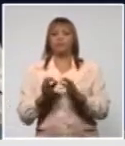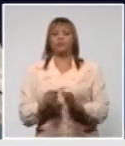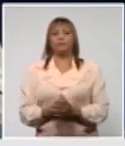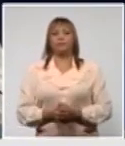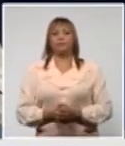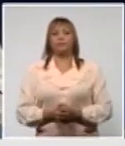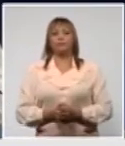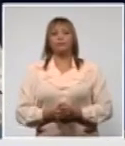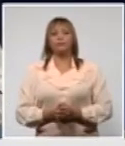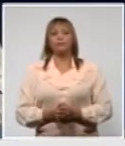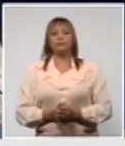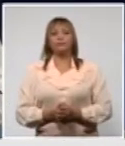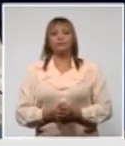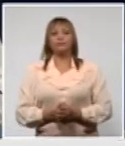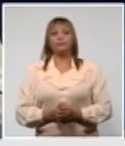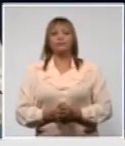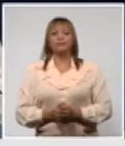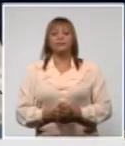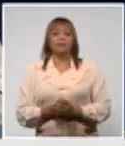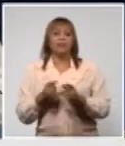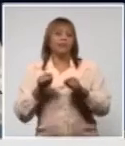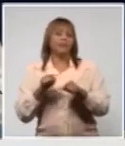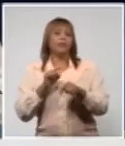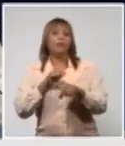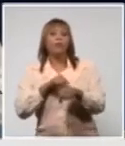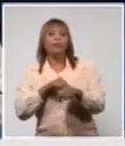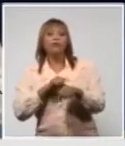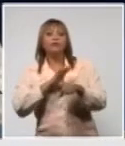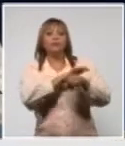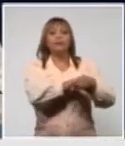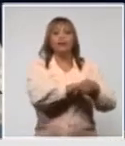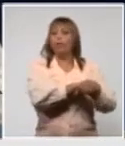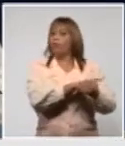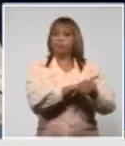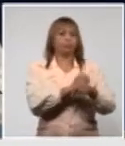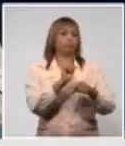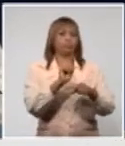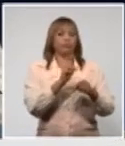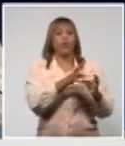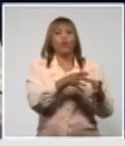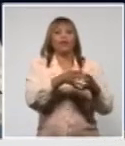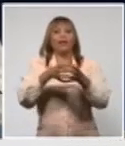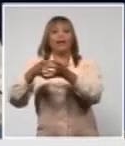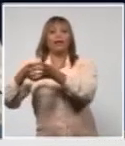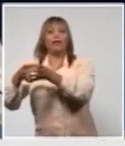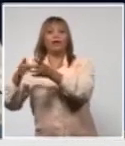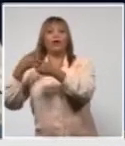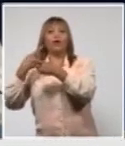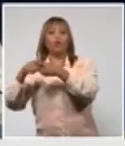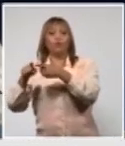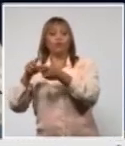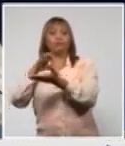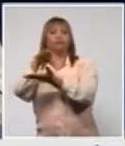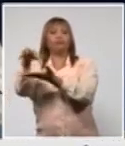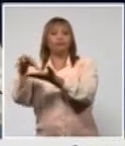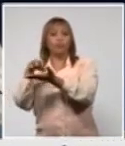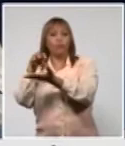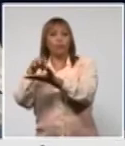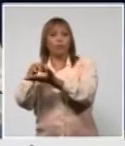this tragedy was born the strong certainty that Che Guevara's ideals will be honored by all